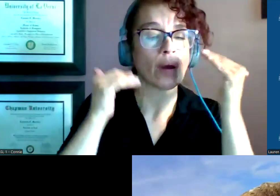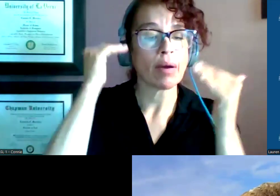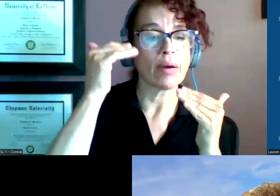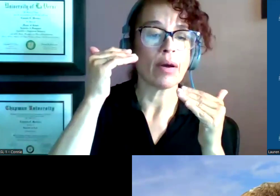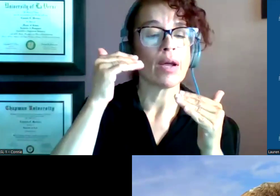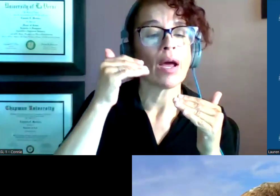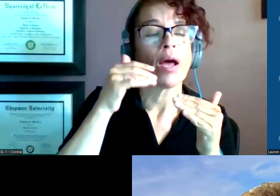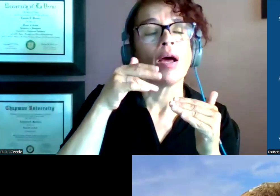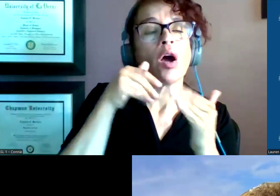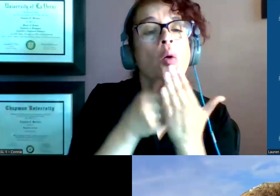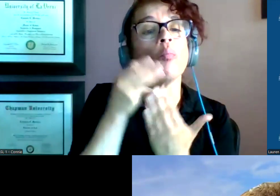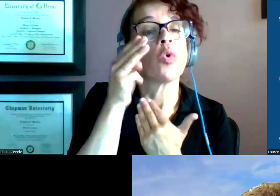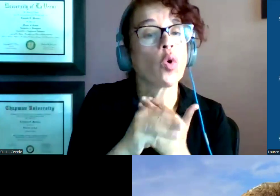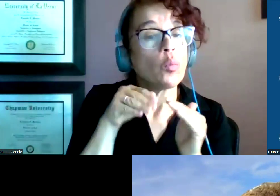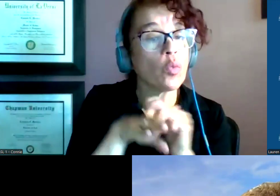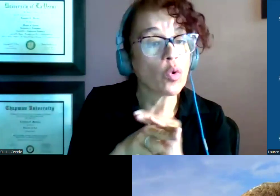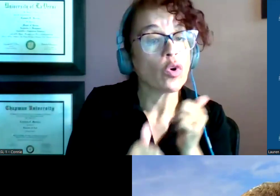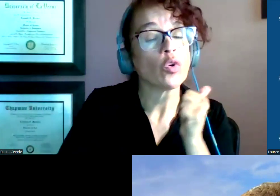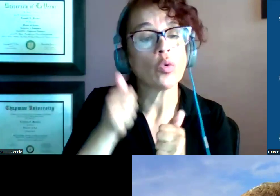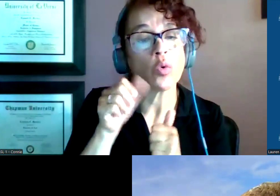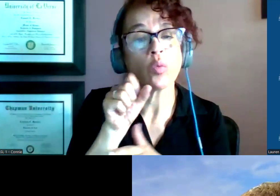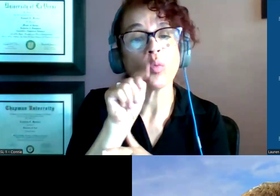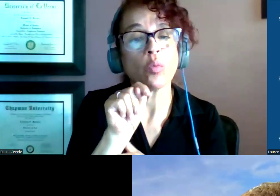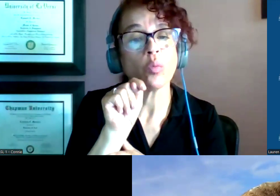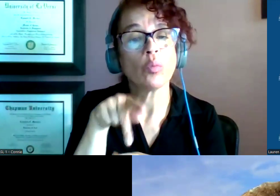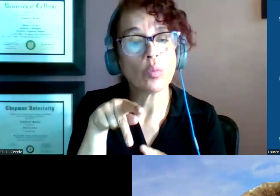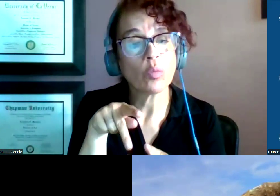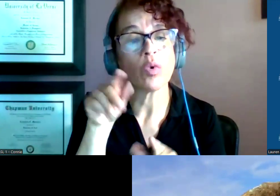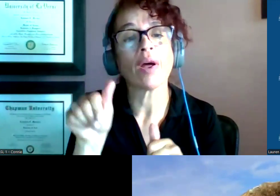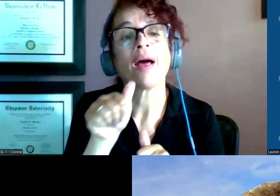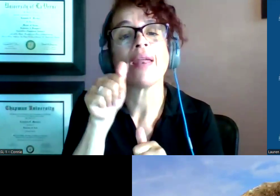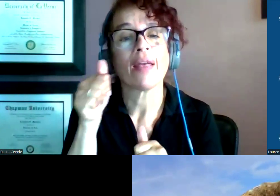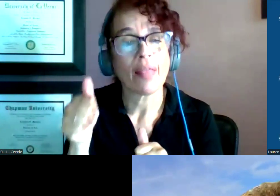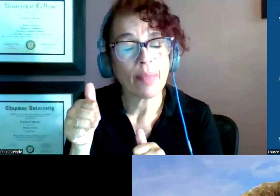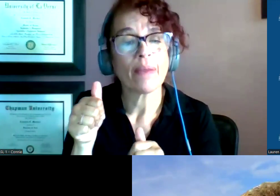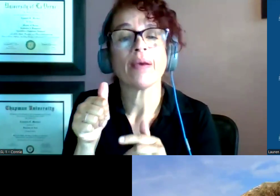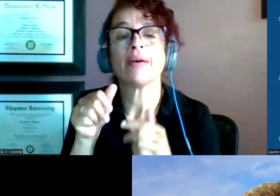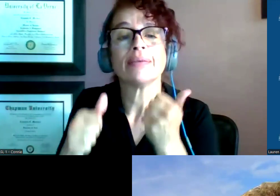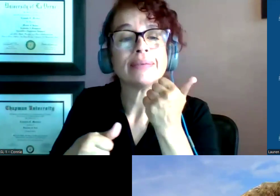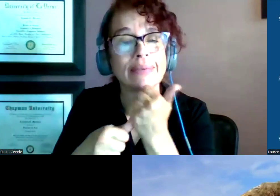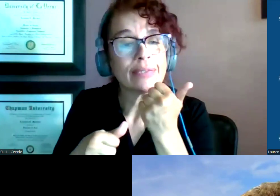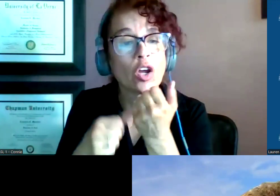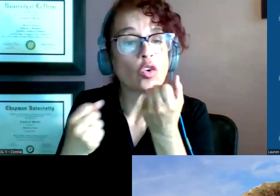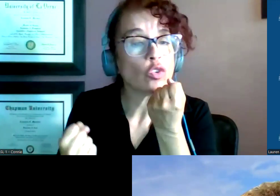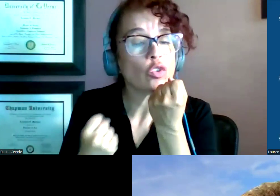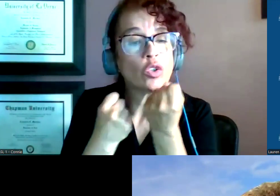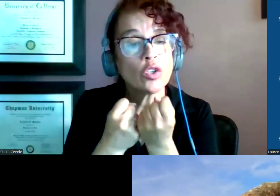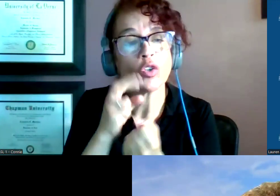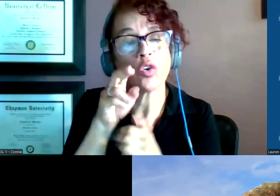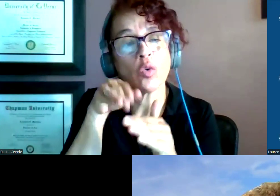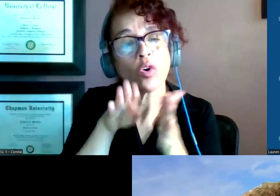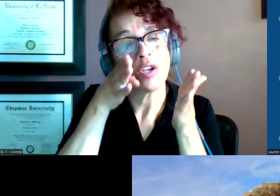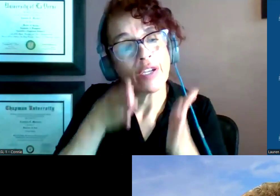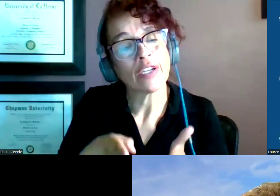Grant Program, which assists, among other things, it assists rental assistance to support reentry of